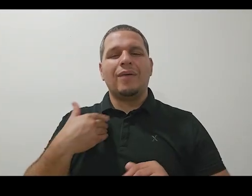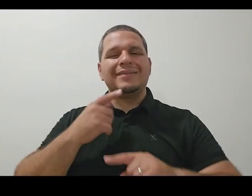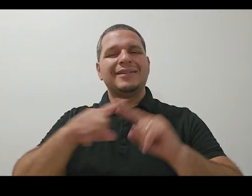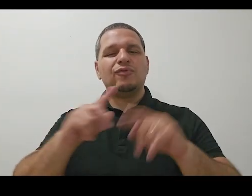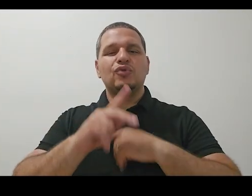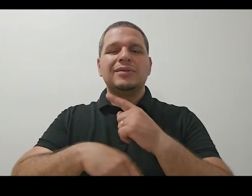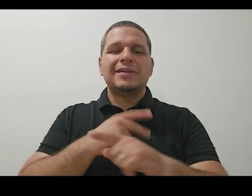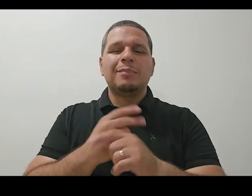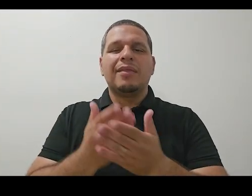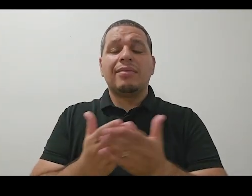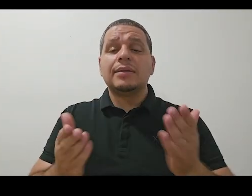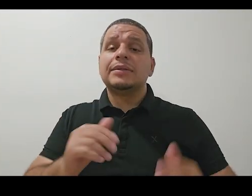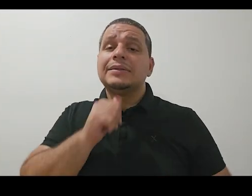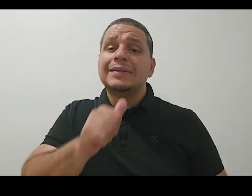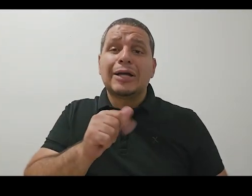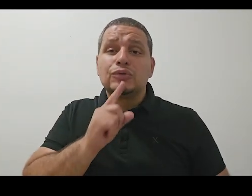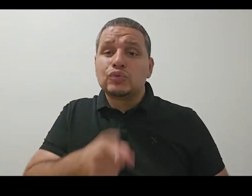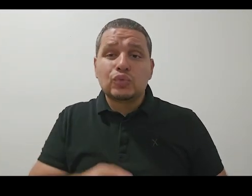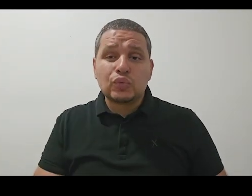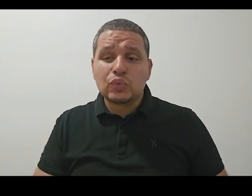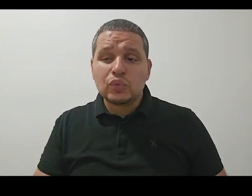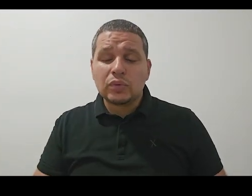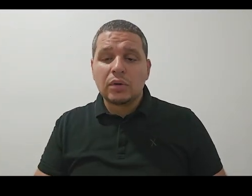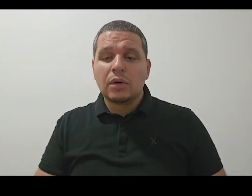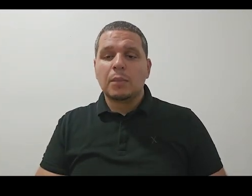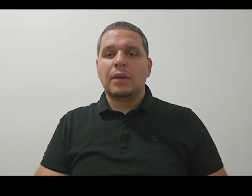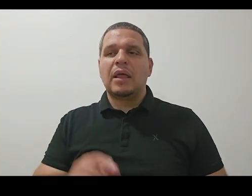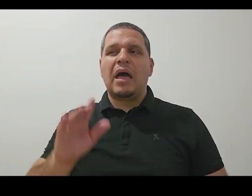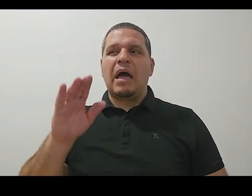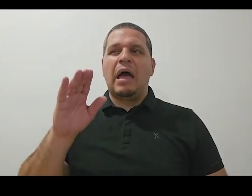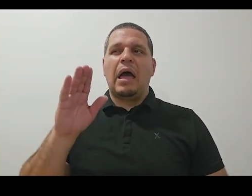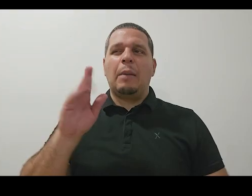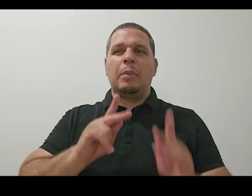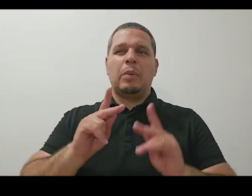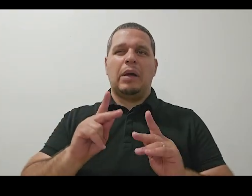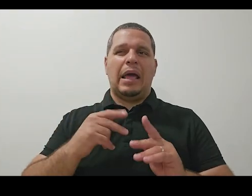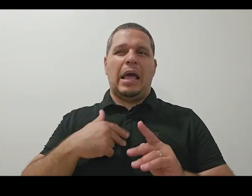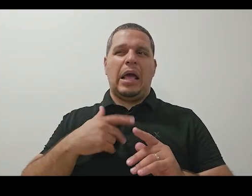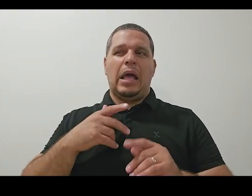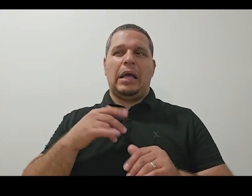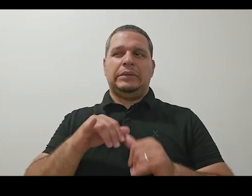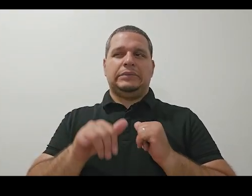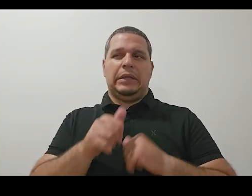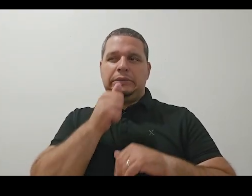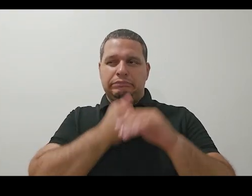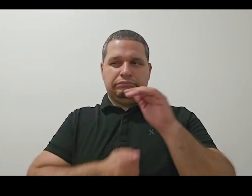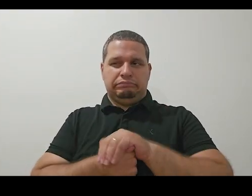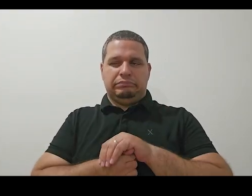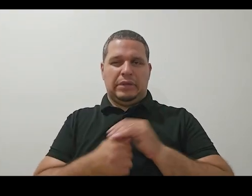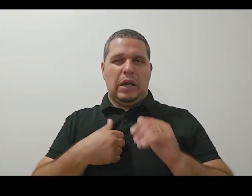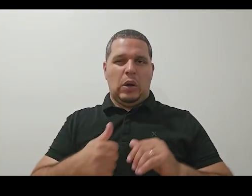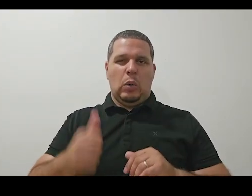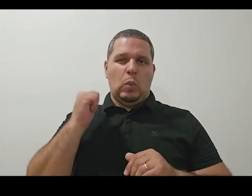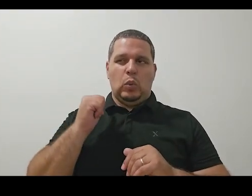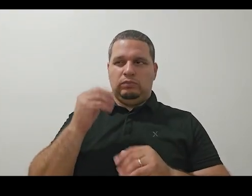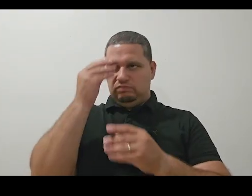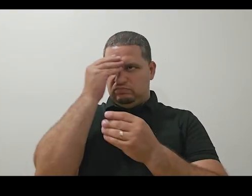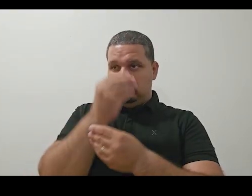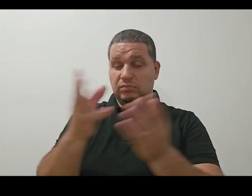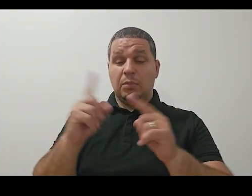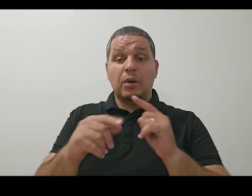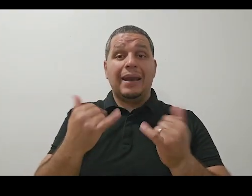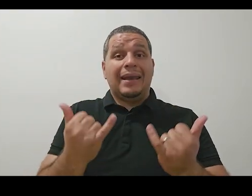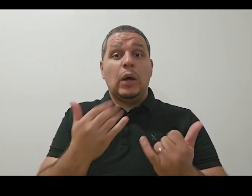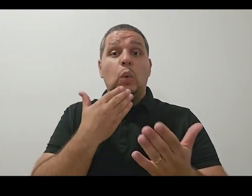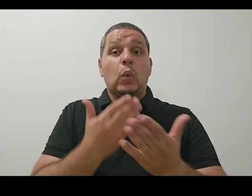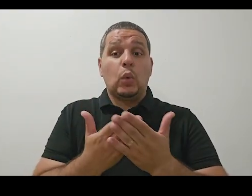that are not necessarily true. But so they say, you know what, I'm going to stay underground. I'm not going to tell anybody. But the good